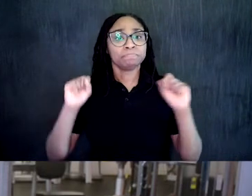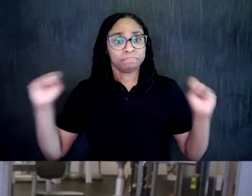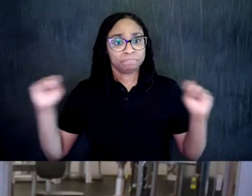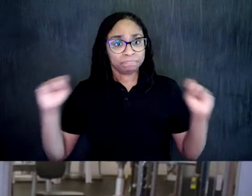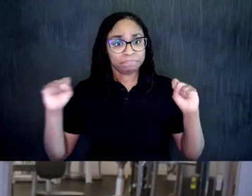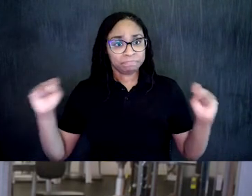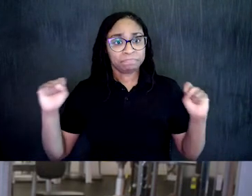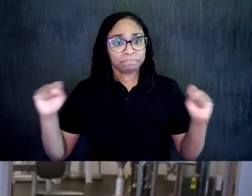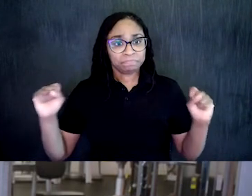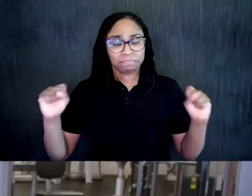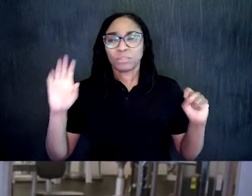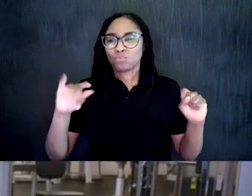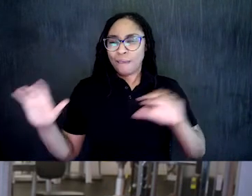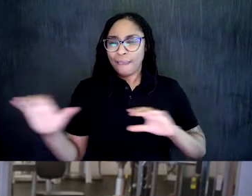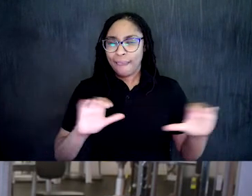thing.